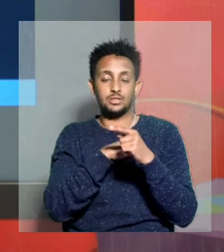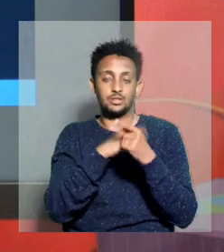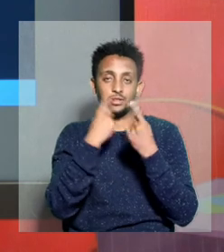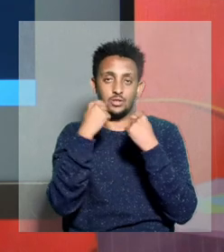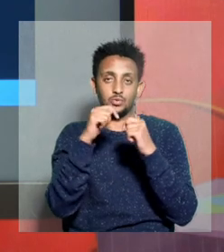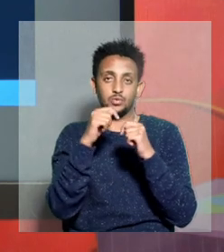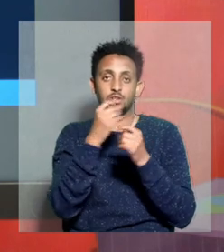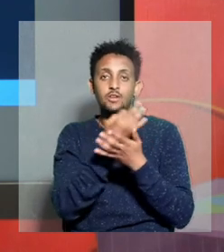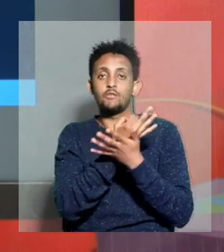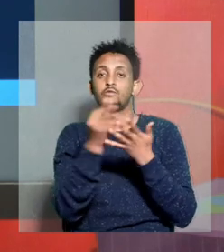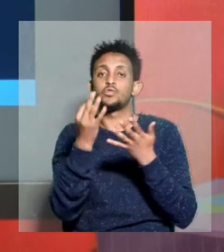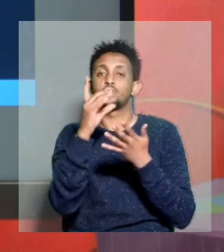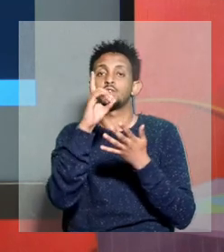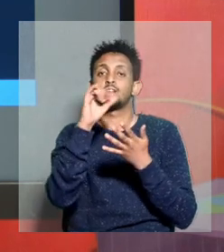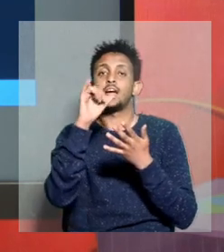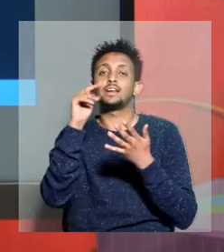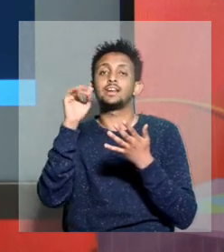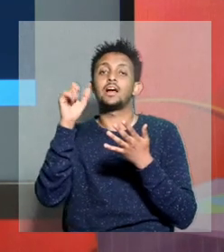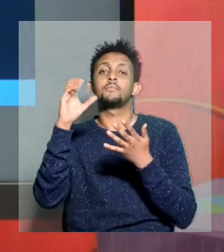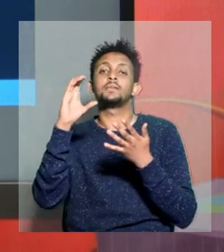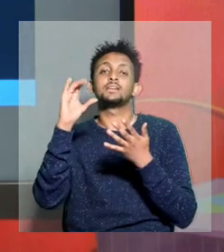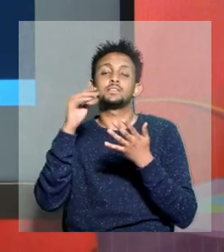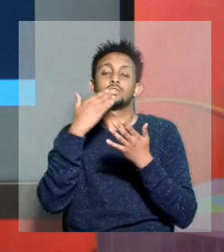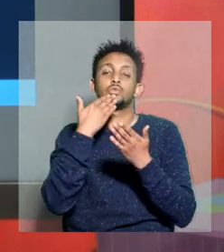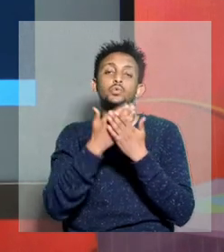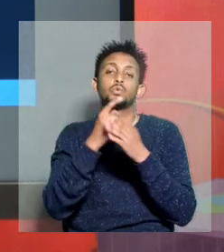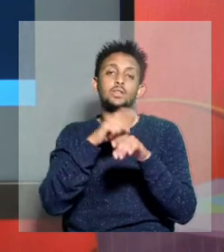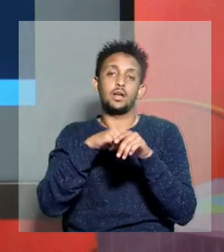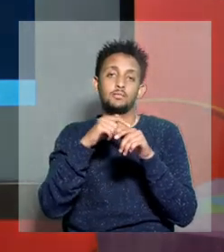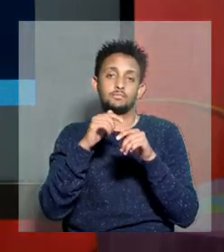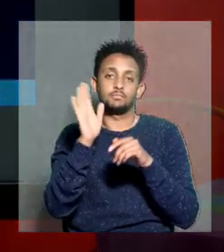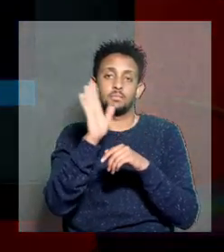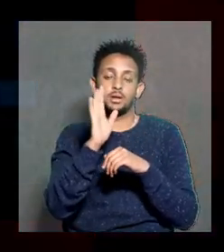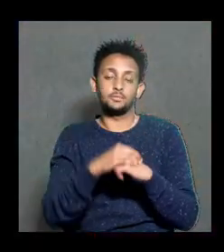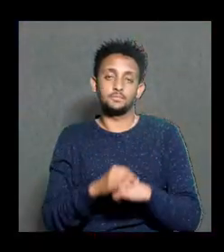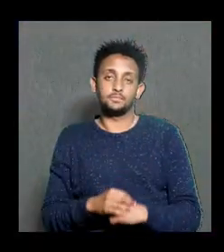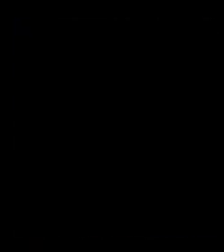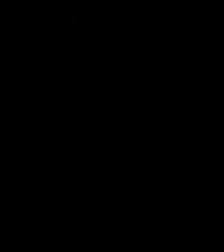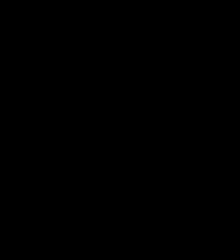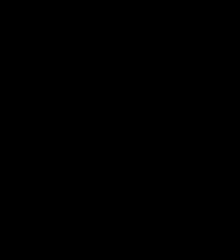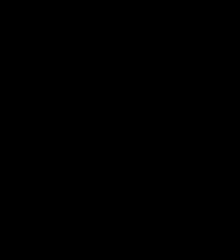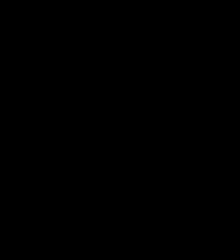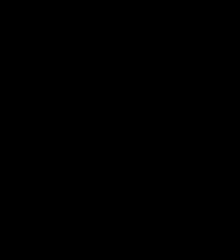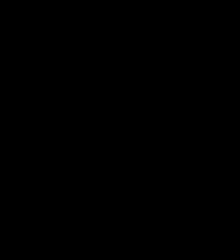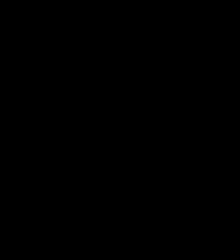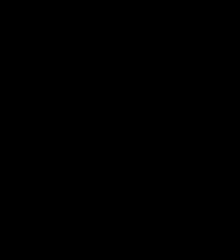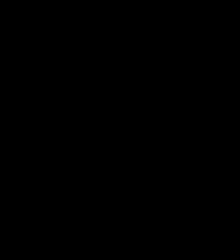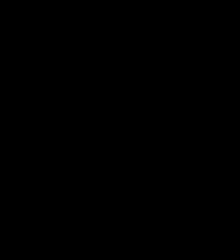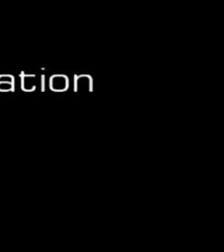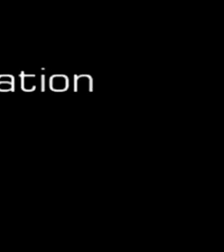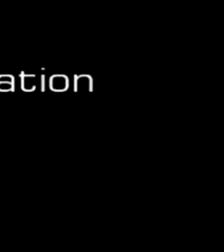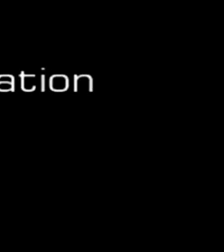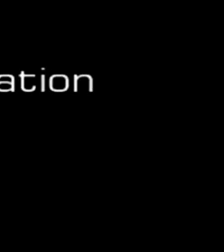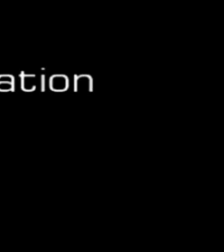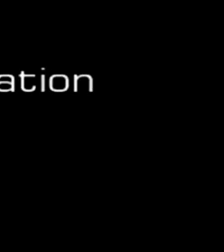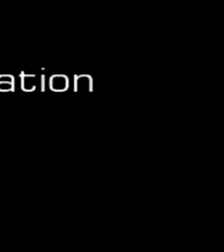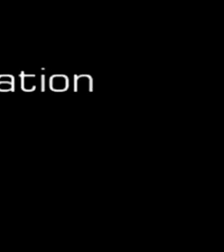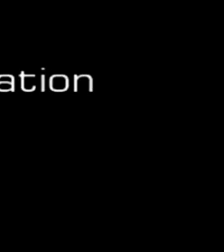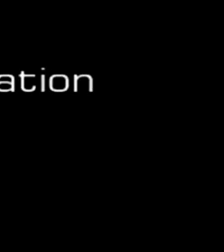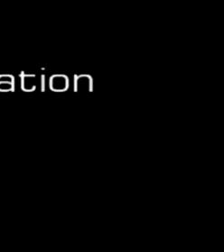see about fluid dynamics. Since then, have a good time. Bye-bye.